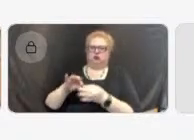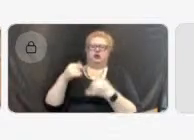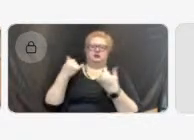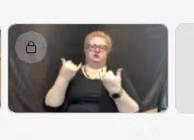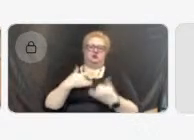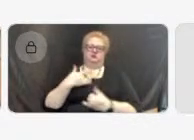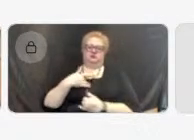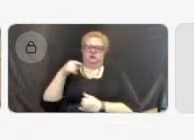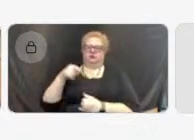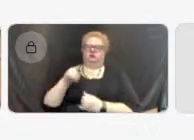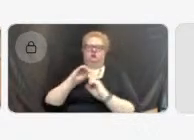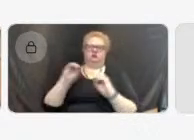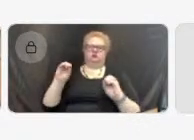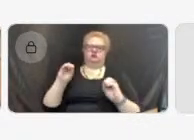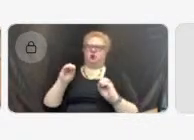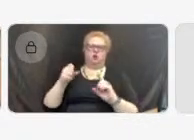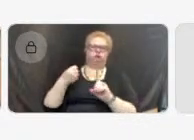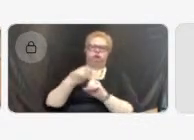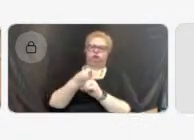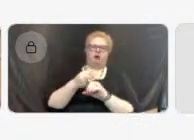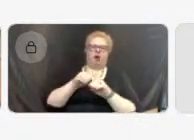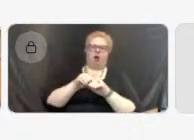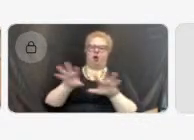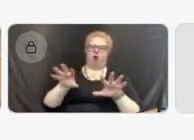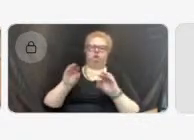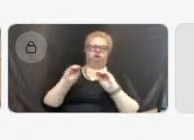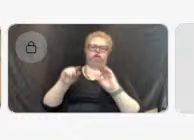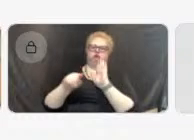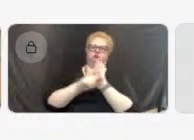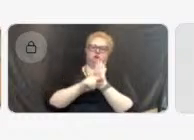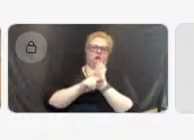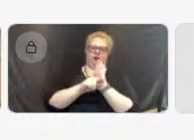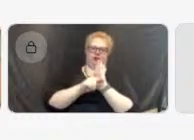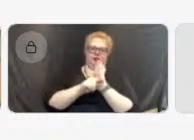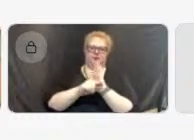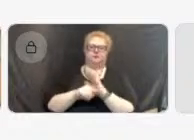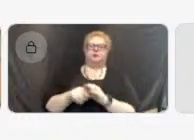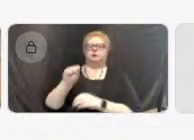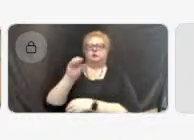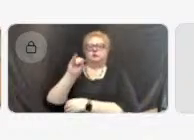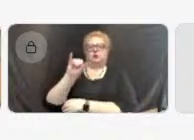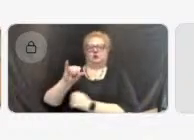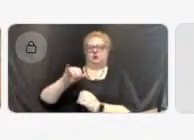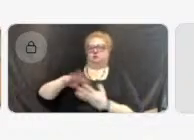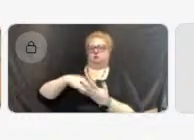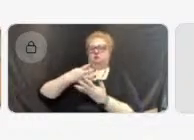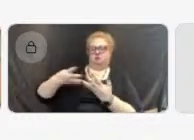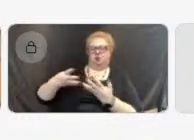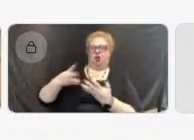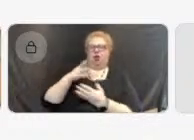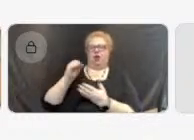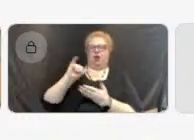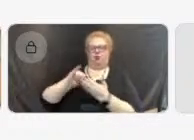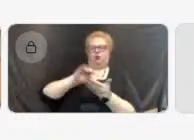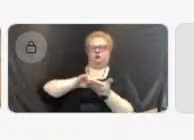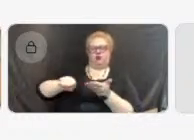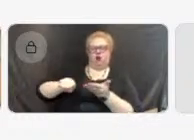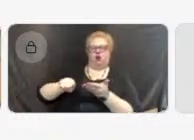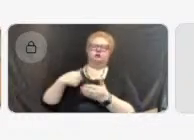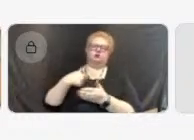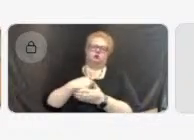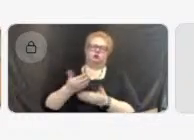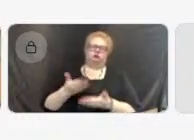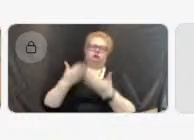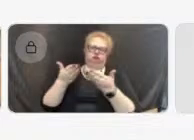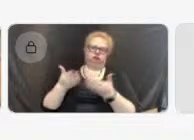surrounding properties. Staff recommends approval of proposed preliminary plat and associated variances, subject to compliance with the